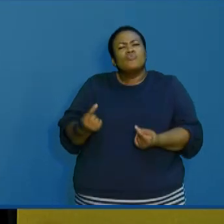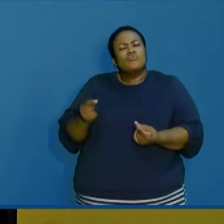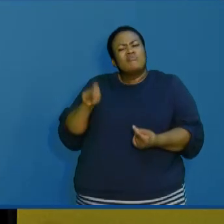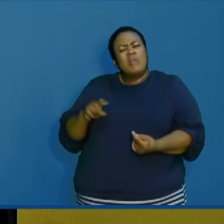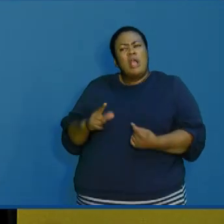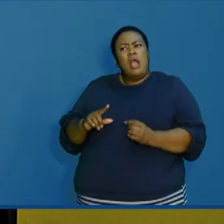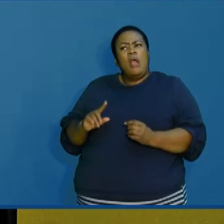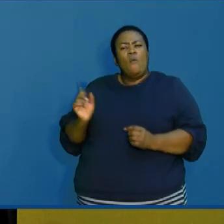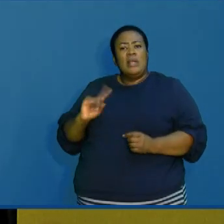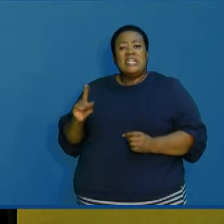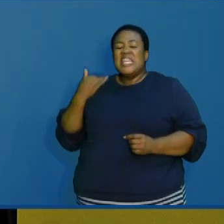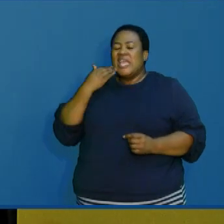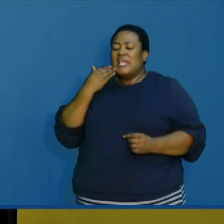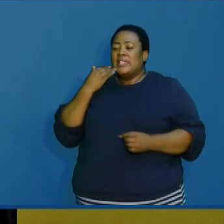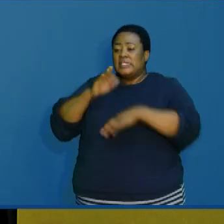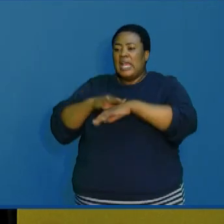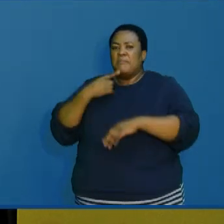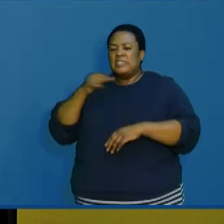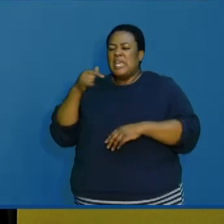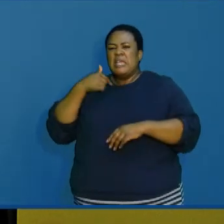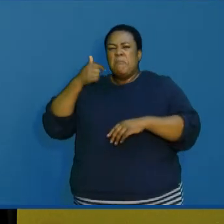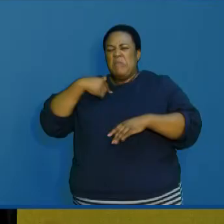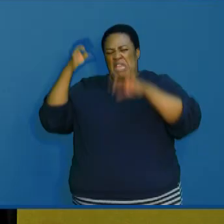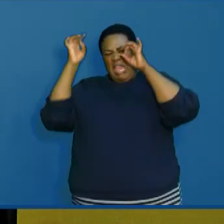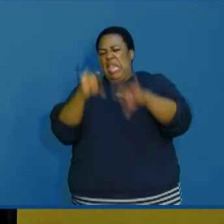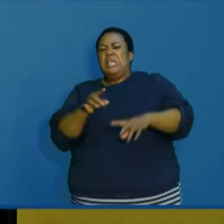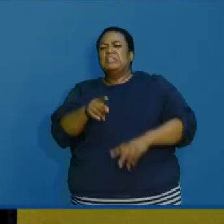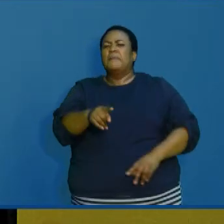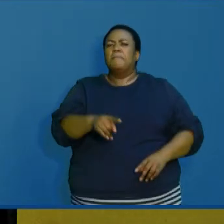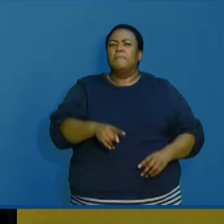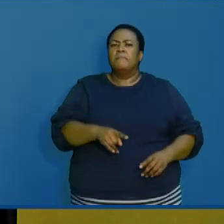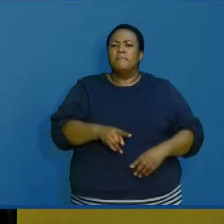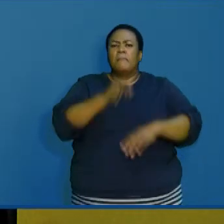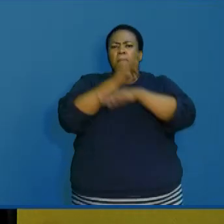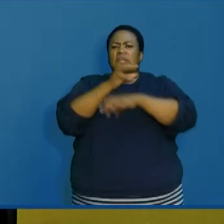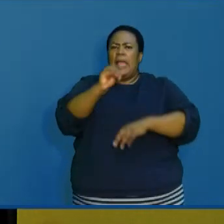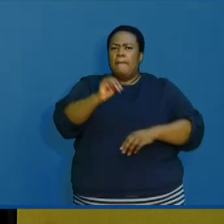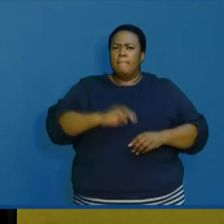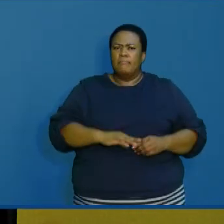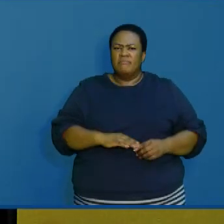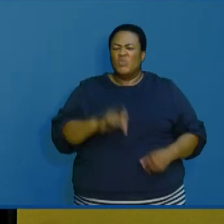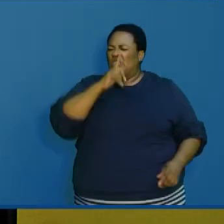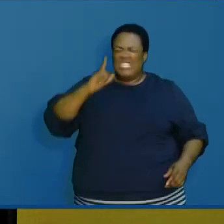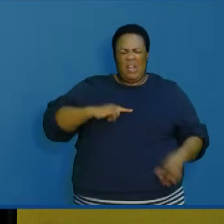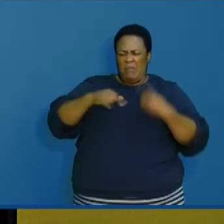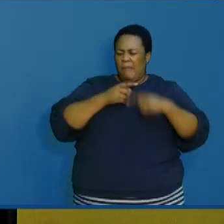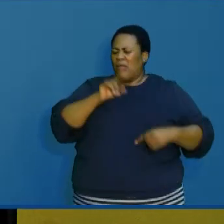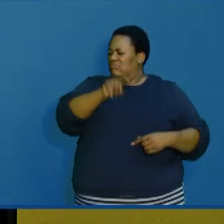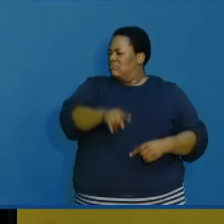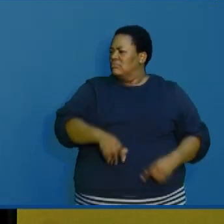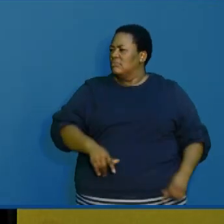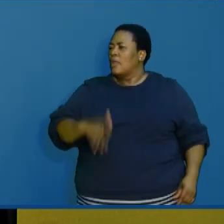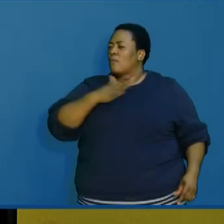says, I hate him? That is Mr. M. Don't tell me about Mr. M. I don't